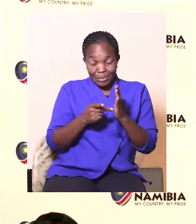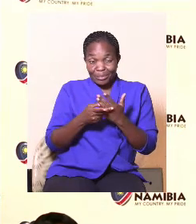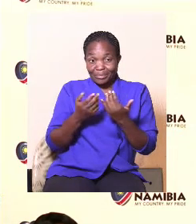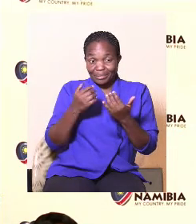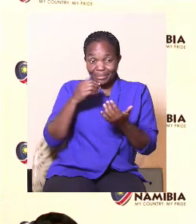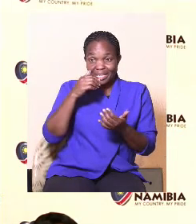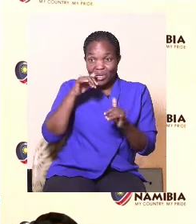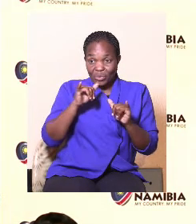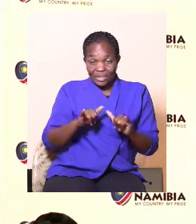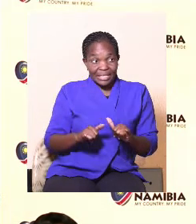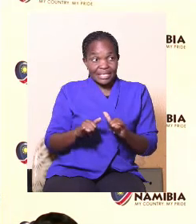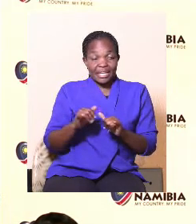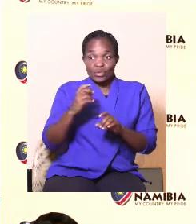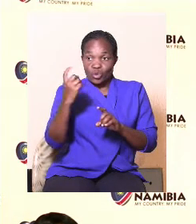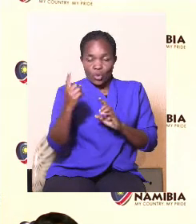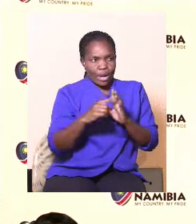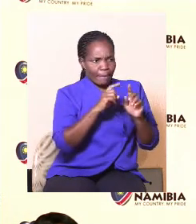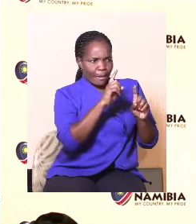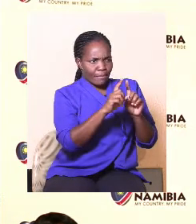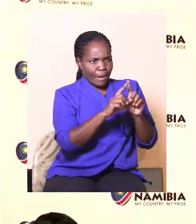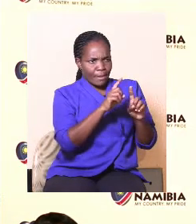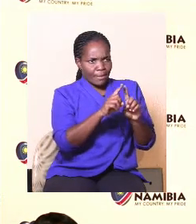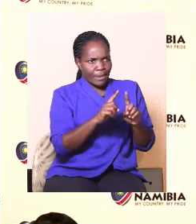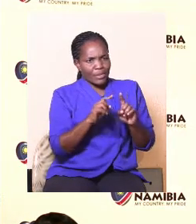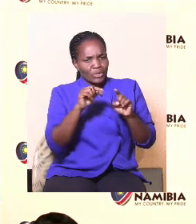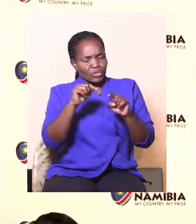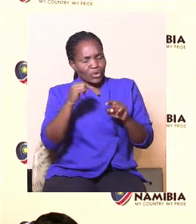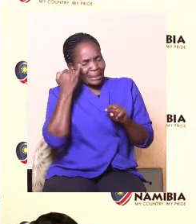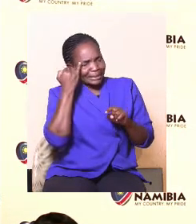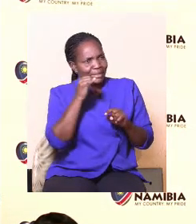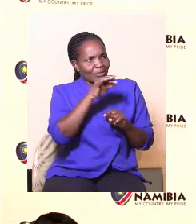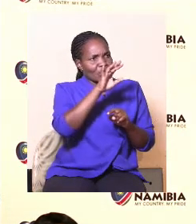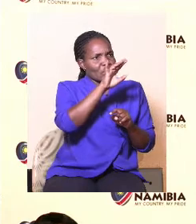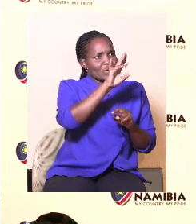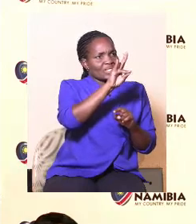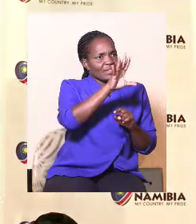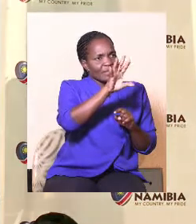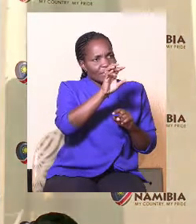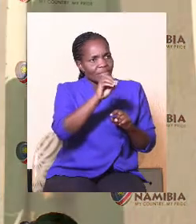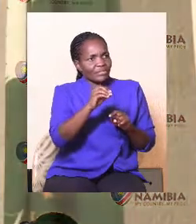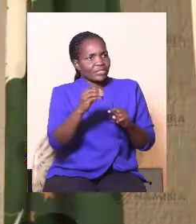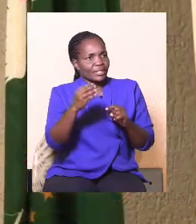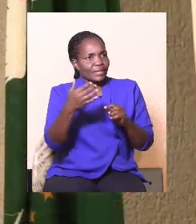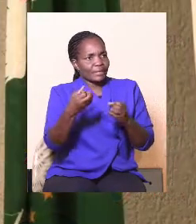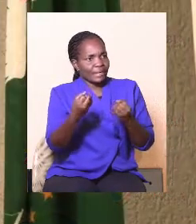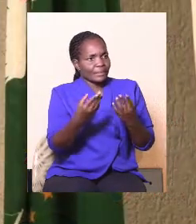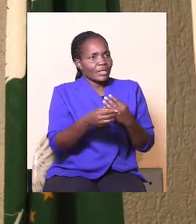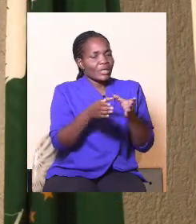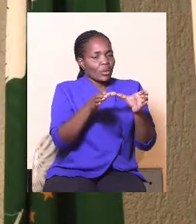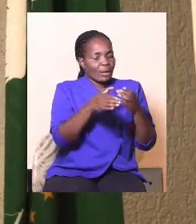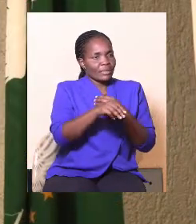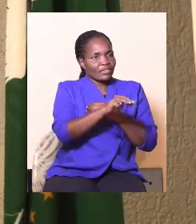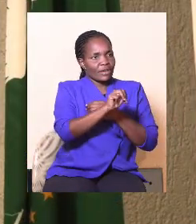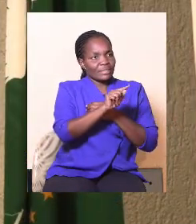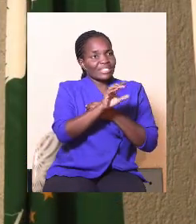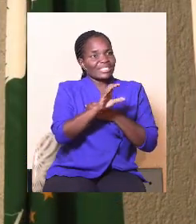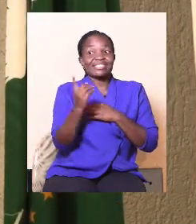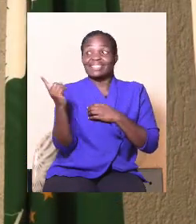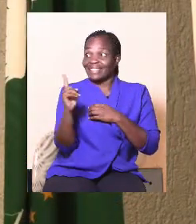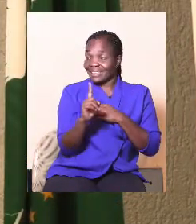questions on the modalities of getting your $750. The partners such as MTC are more than welcome to also explain